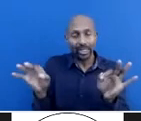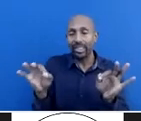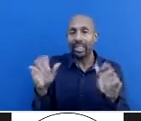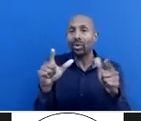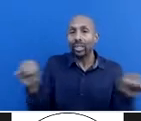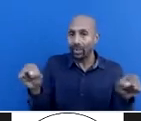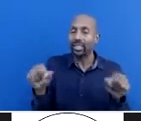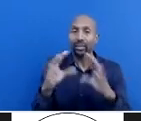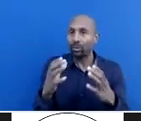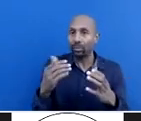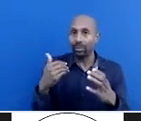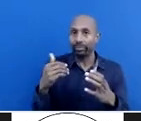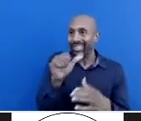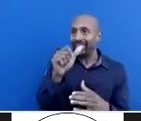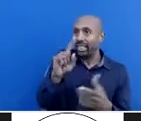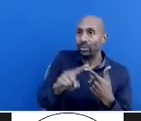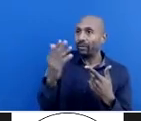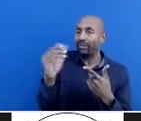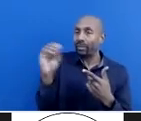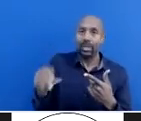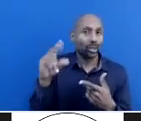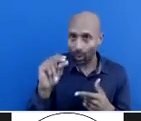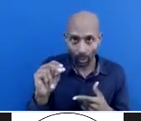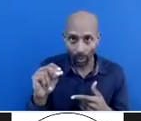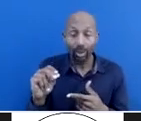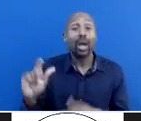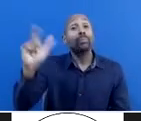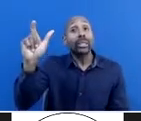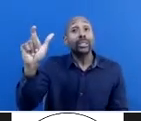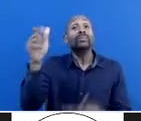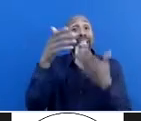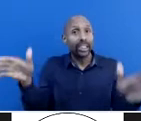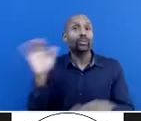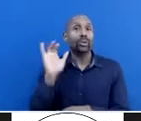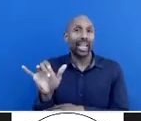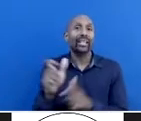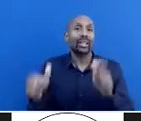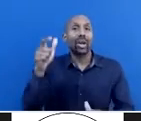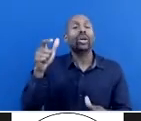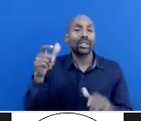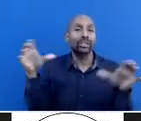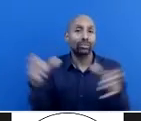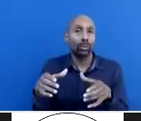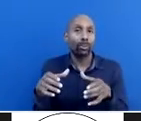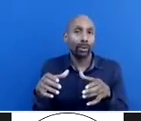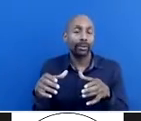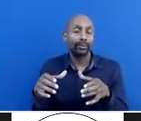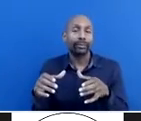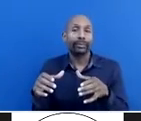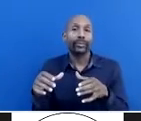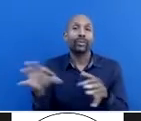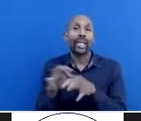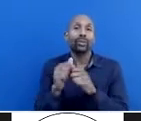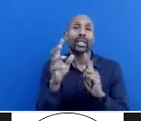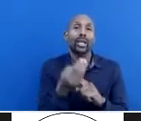Muslims were a huge contingent overall in the cultural matter that becomes Black people in the